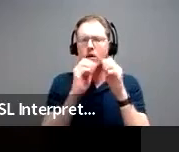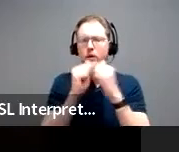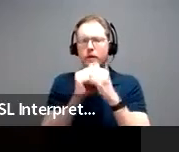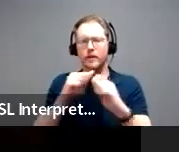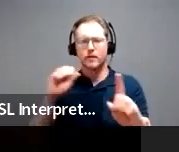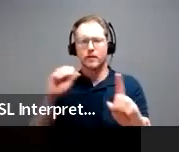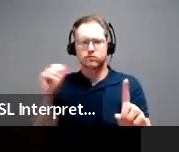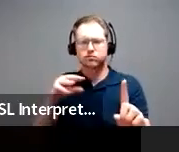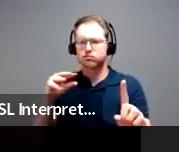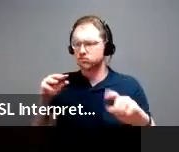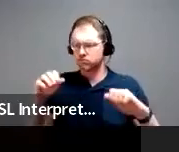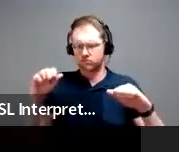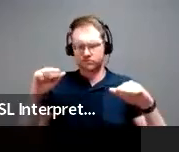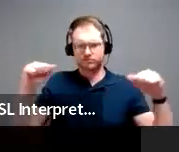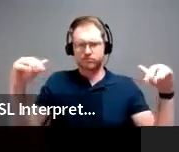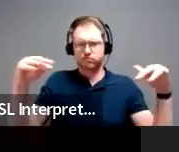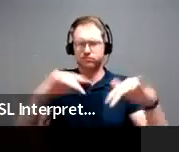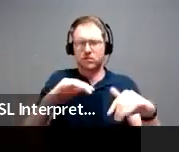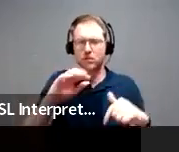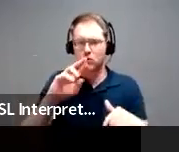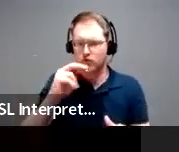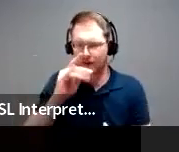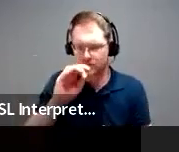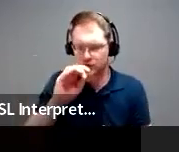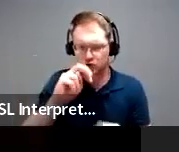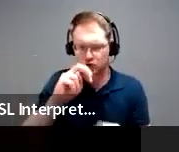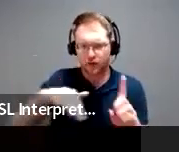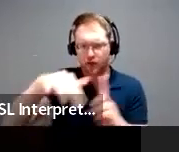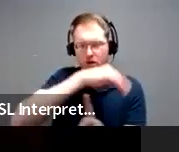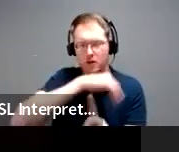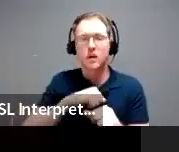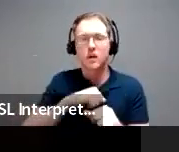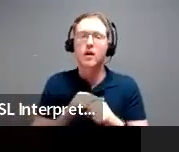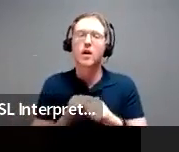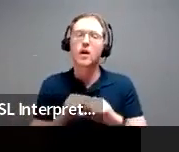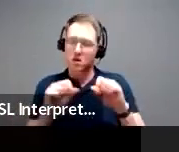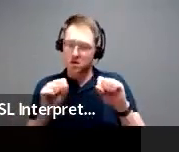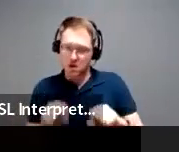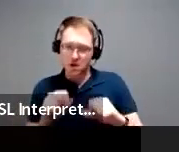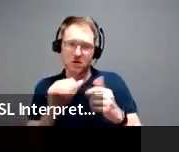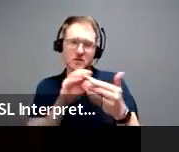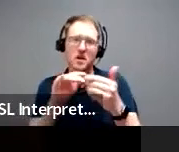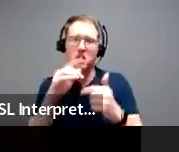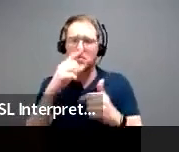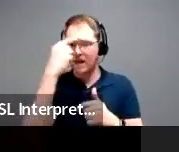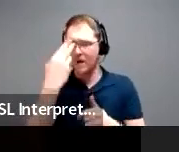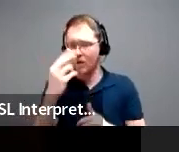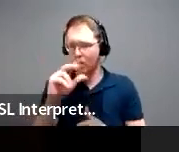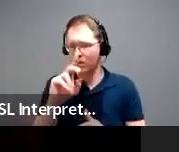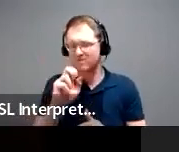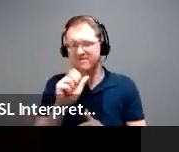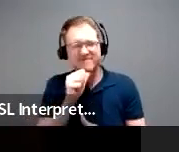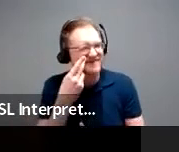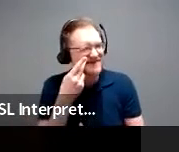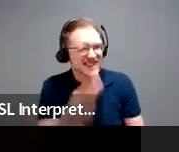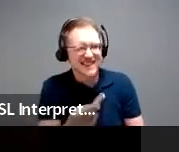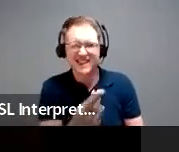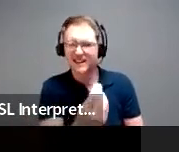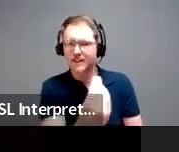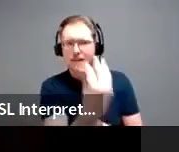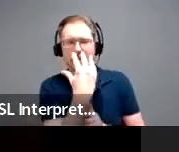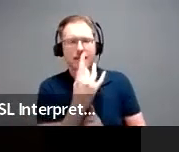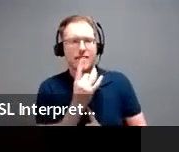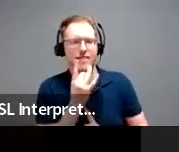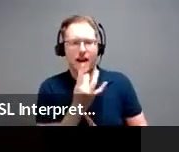radiation around them. We'll also be able to study black holes. We won't see the light from the black hole, of course, because that